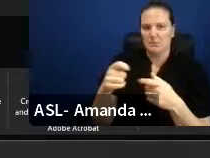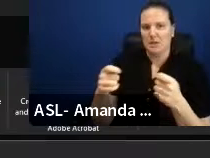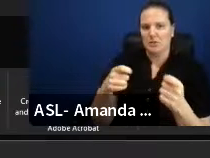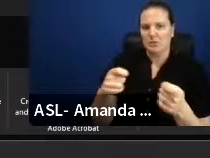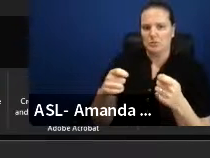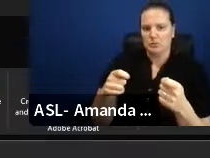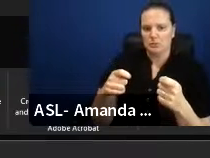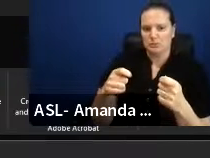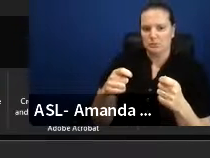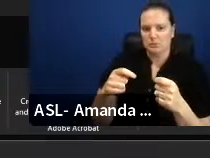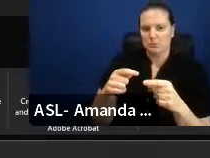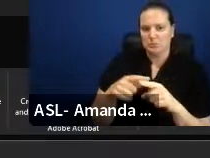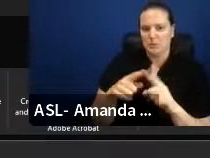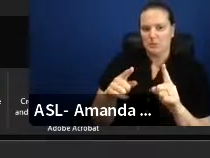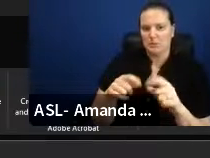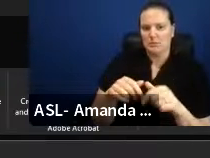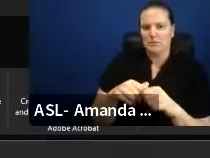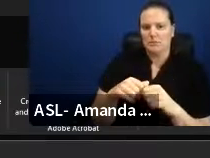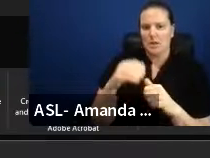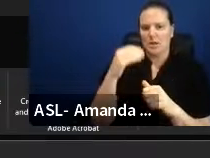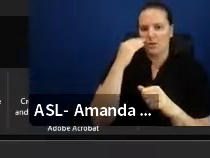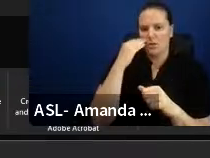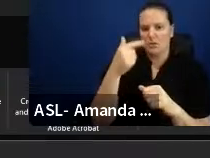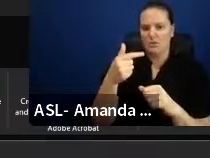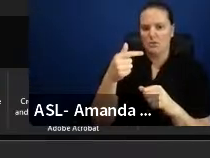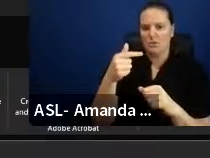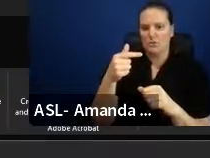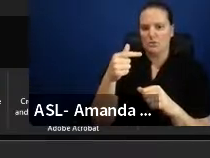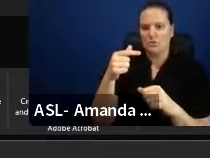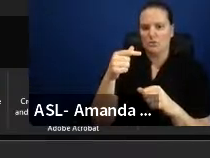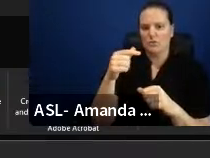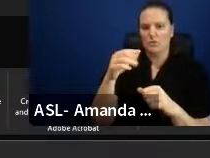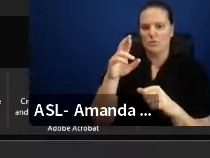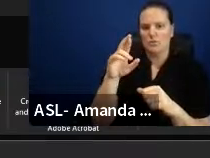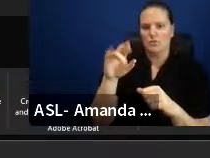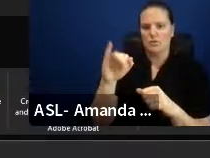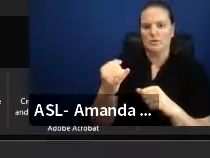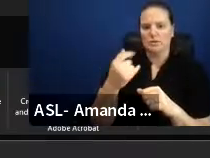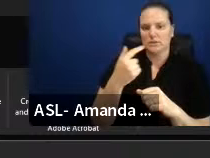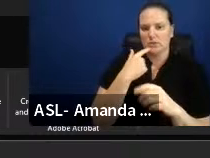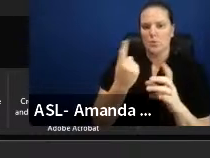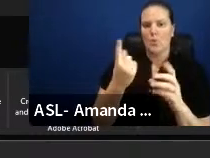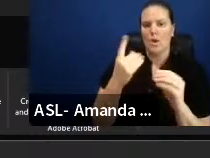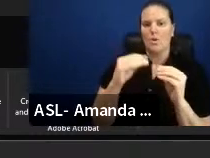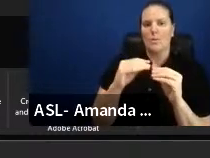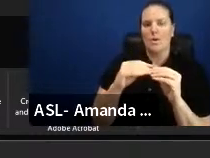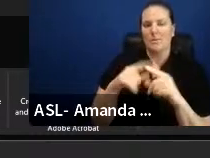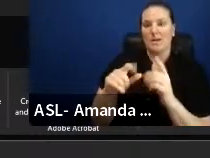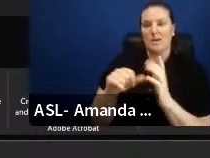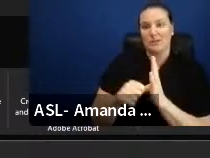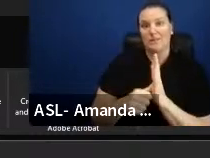be, I know Greg has said 1 or more, but I think he's emphasizing the or more.